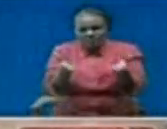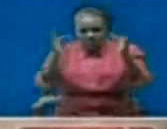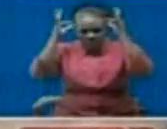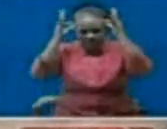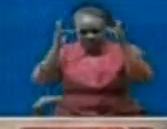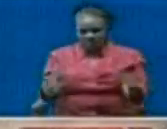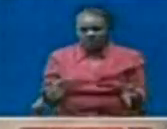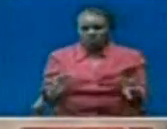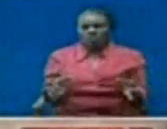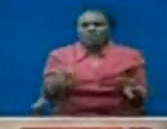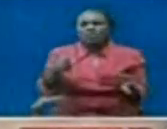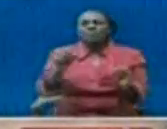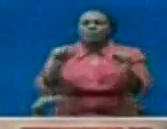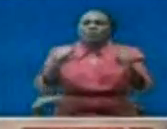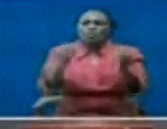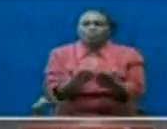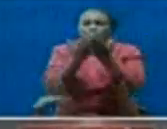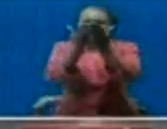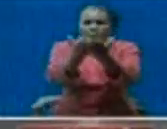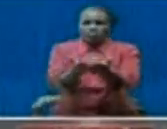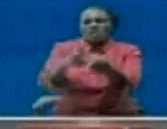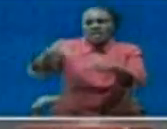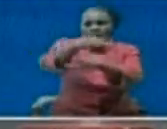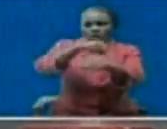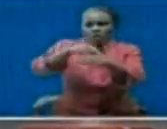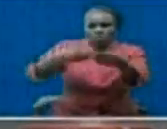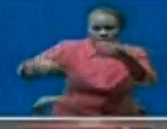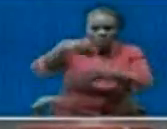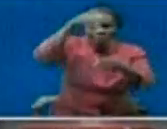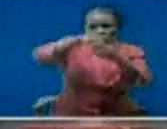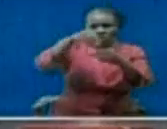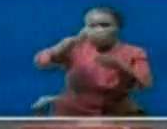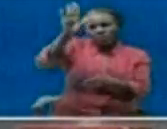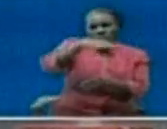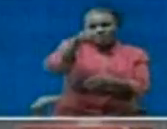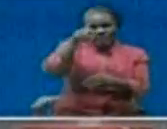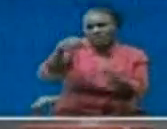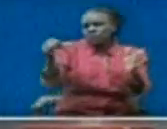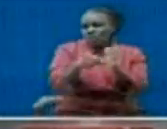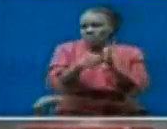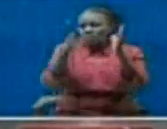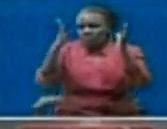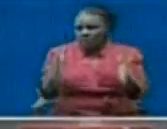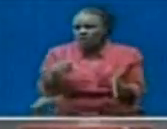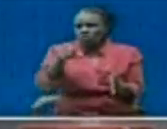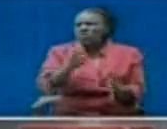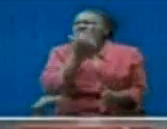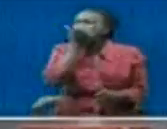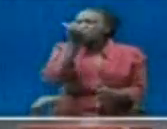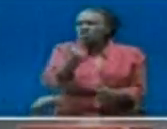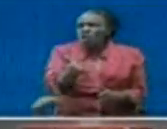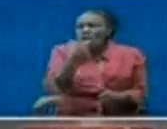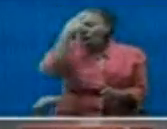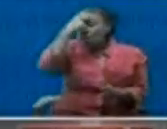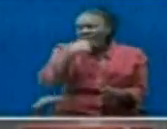are being made, he can't even provide context to national debates within a parliament. That's a disaster. So I think we shouldn't blindly adopt